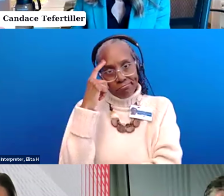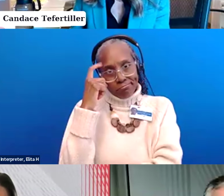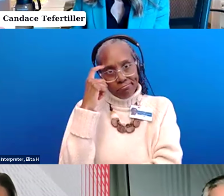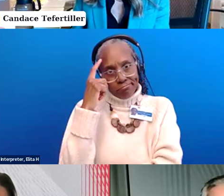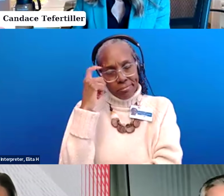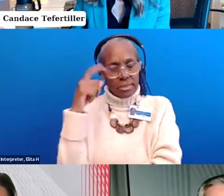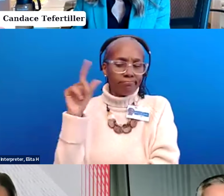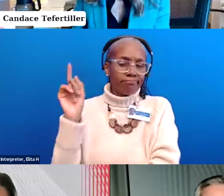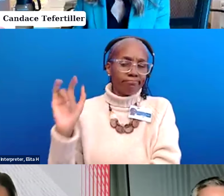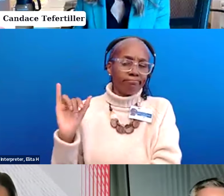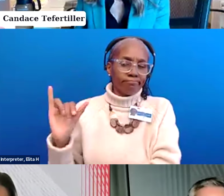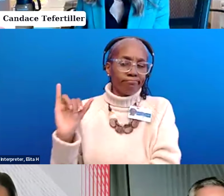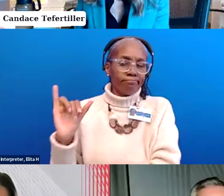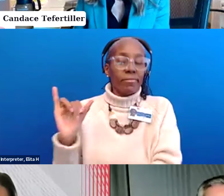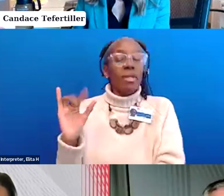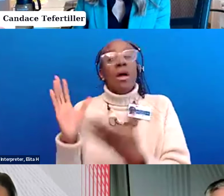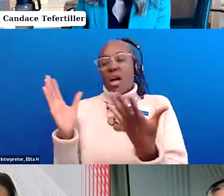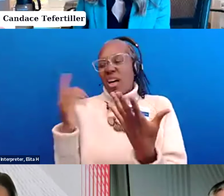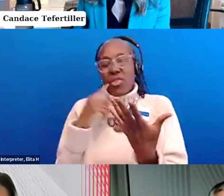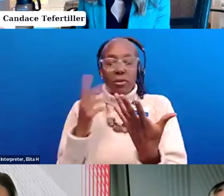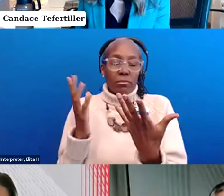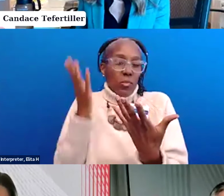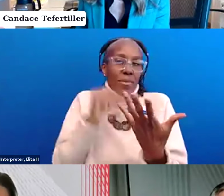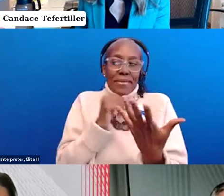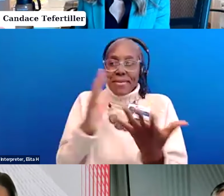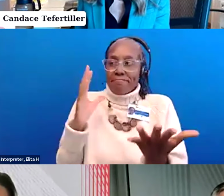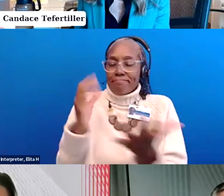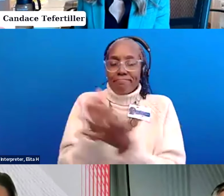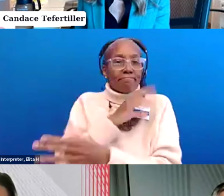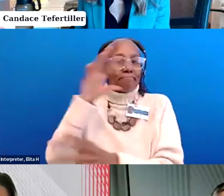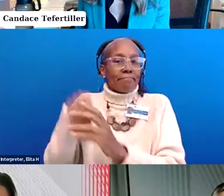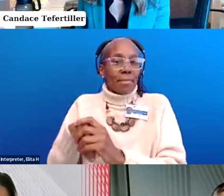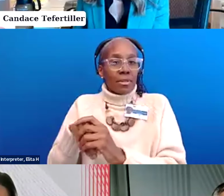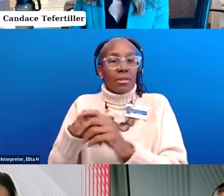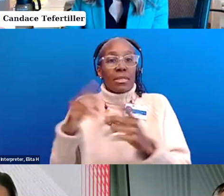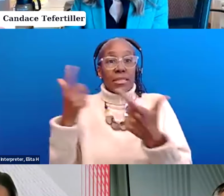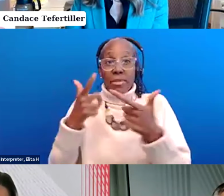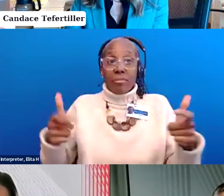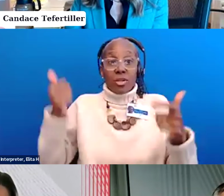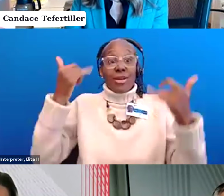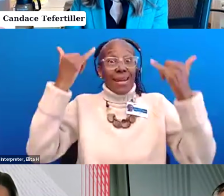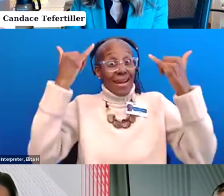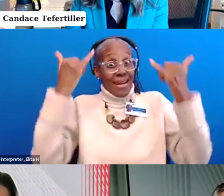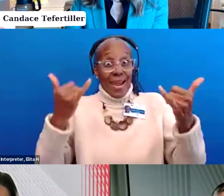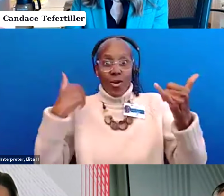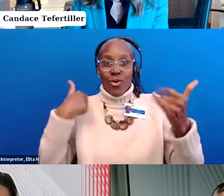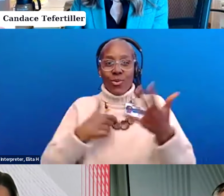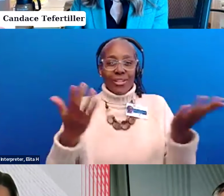felt compelled to participate to be part of something bigger. And now we are here.